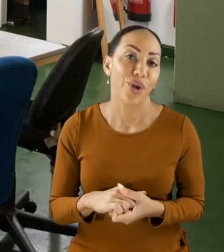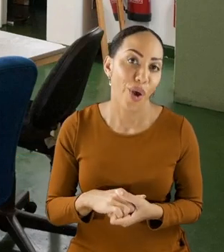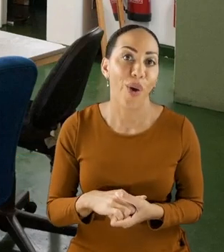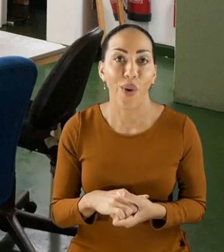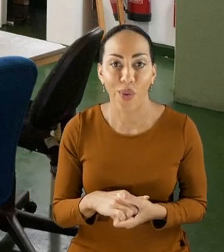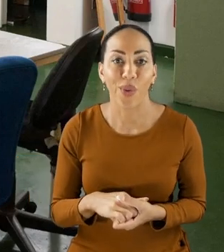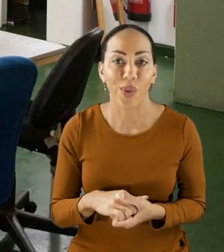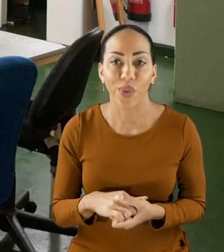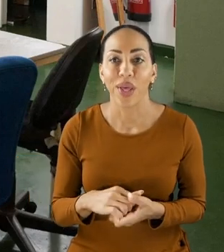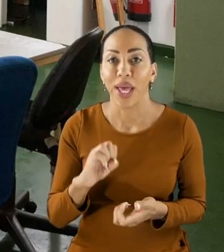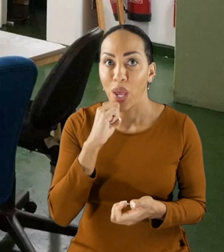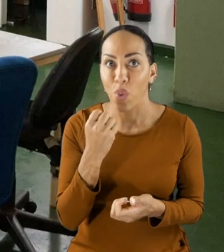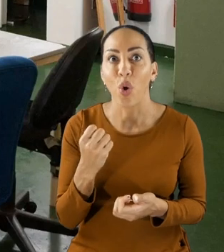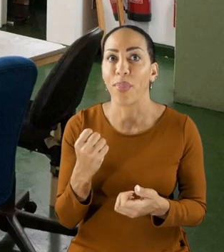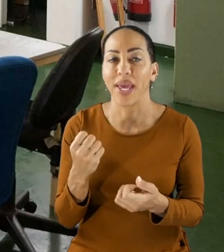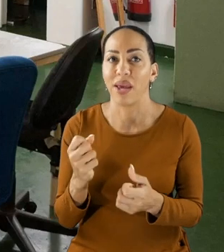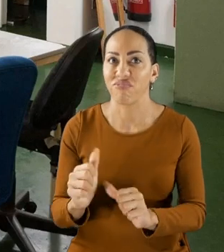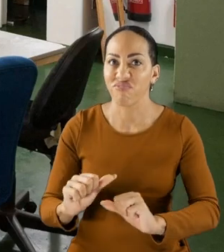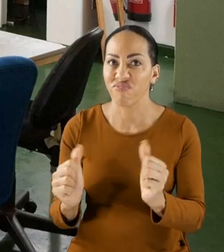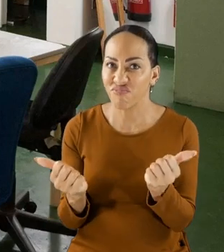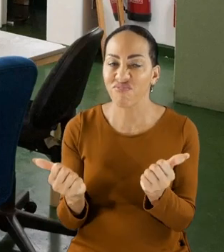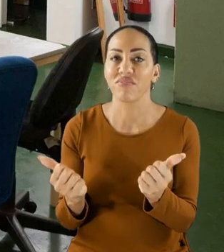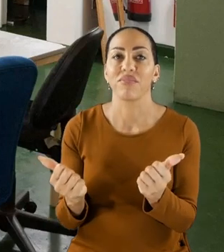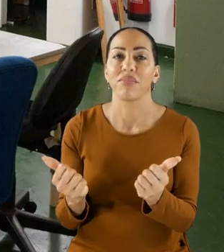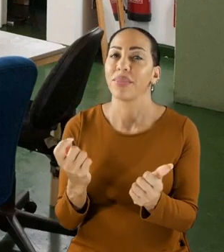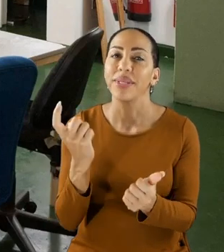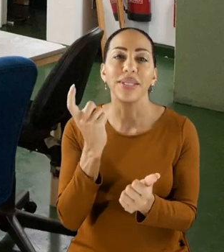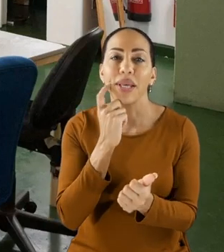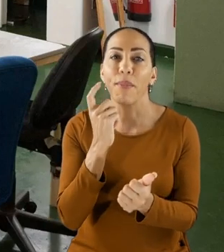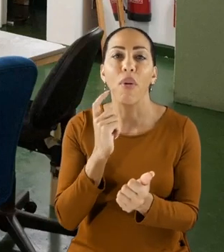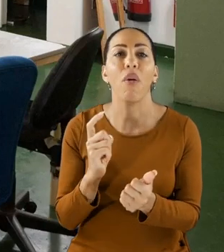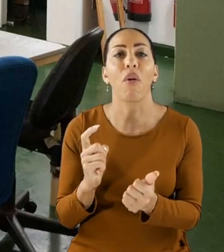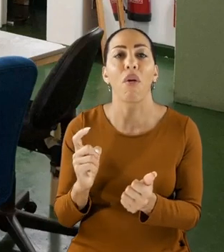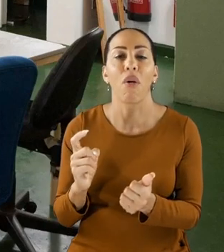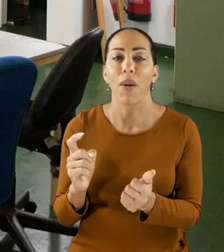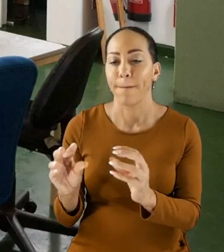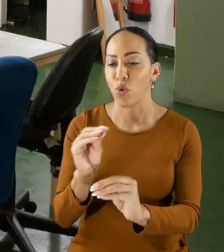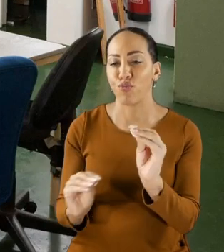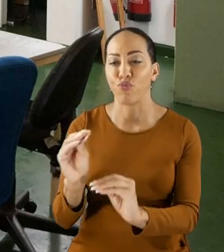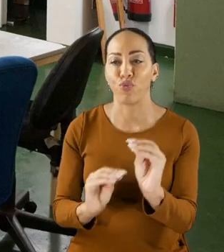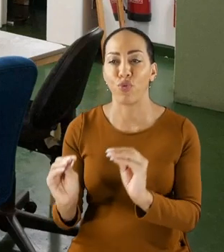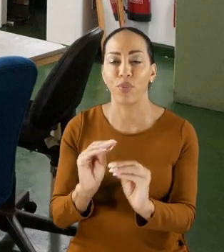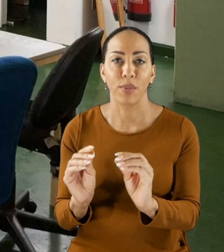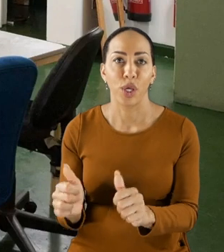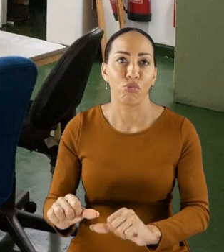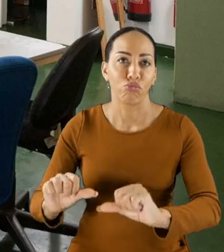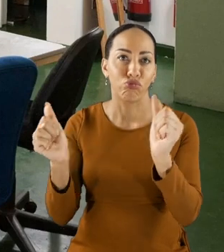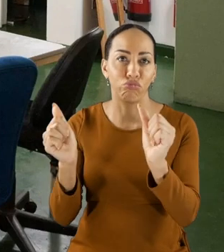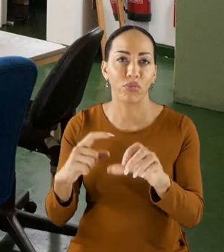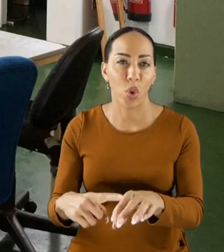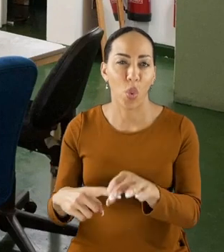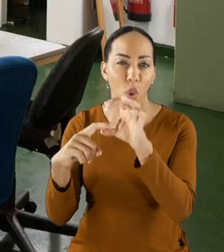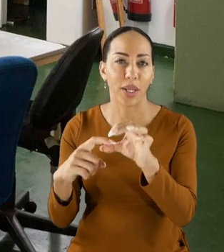it all within the software. And I imagine if it's anything like the rest of the software, it'll be very, very robustly built, and will allow you